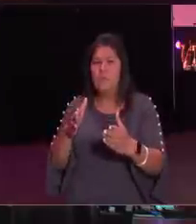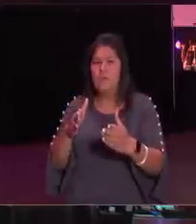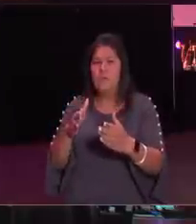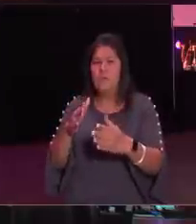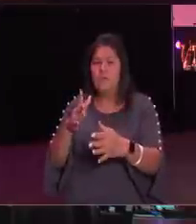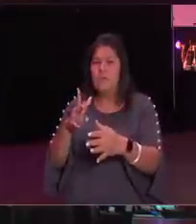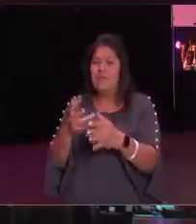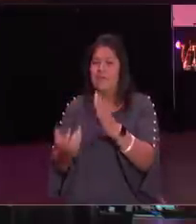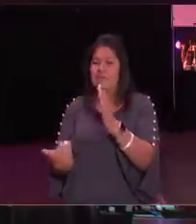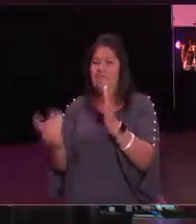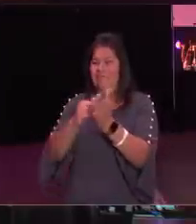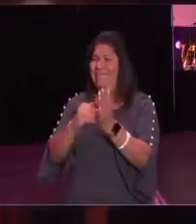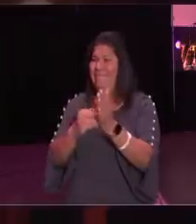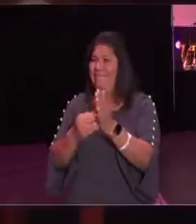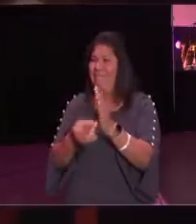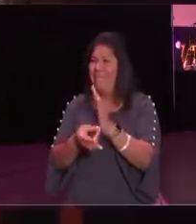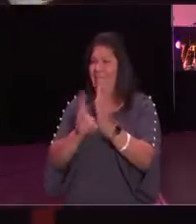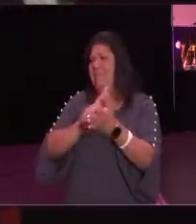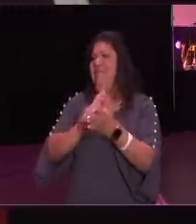to reset.